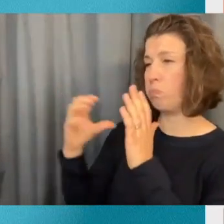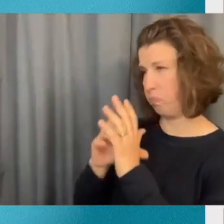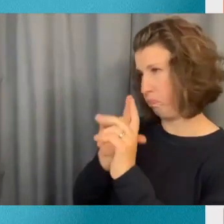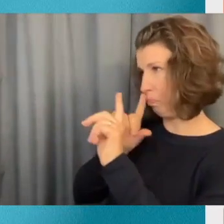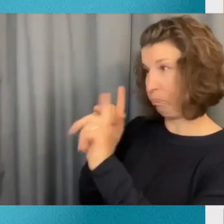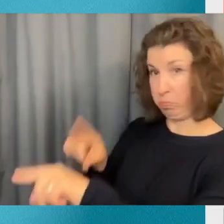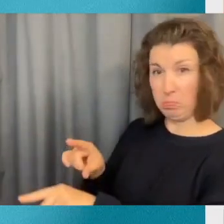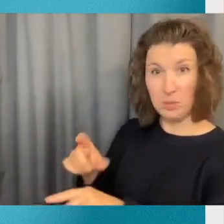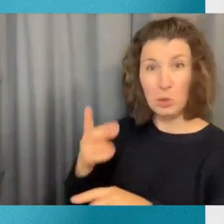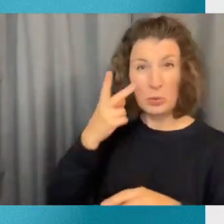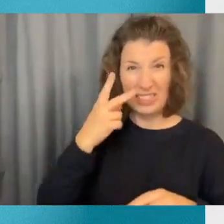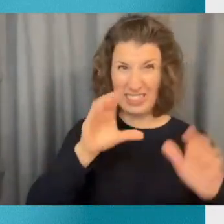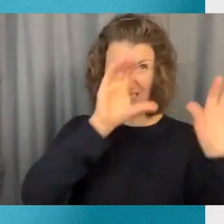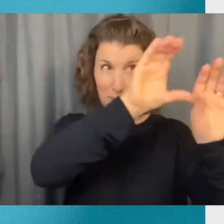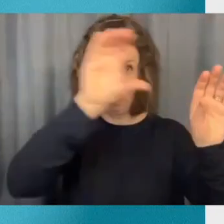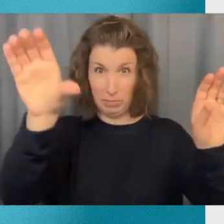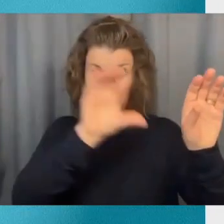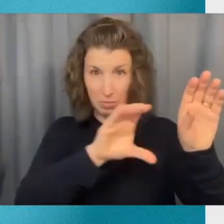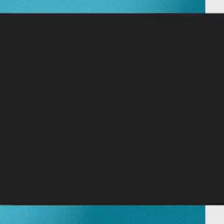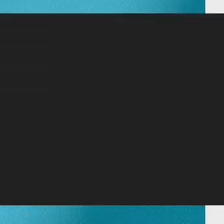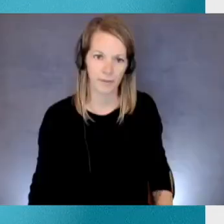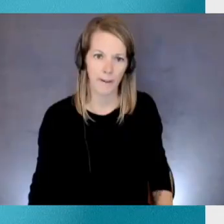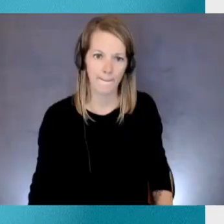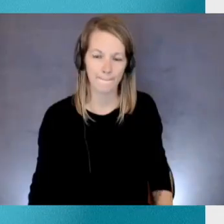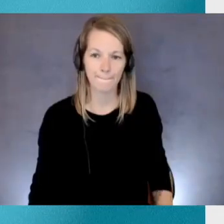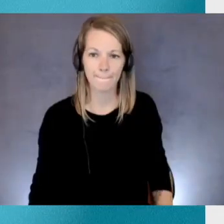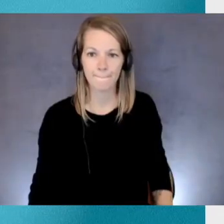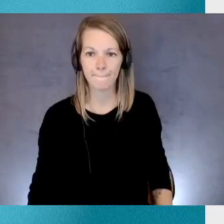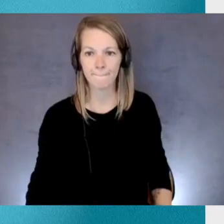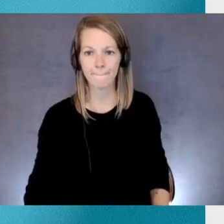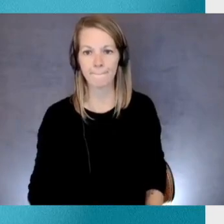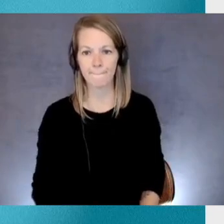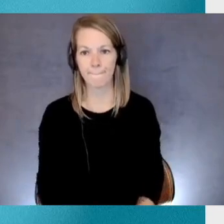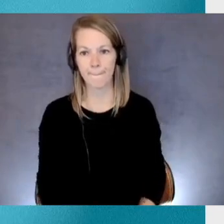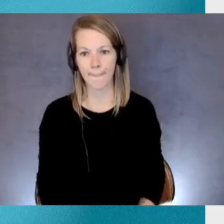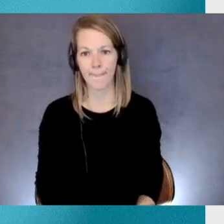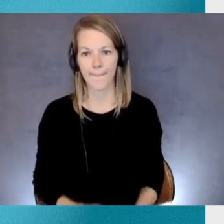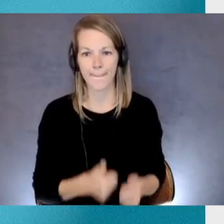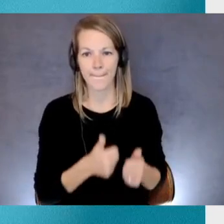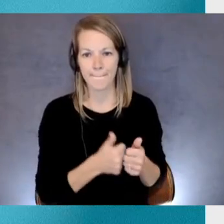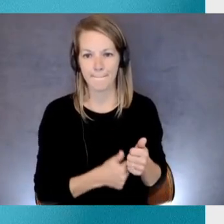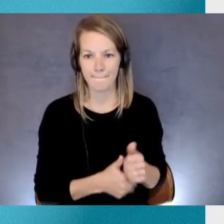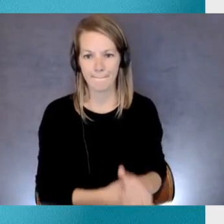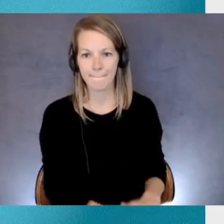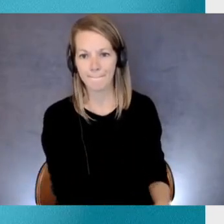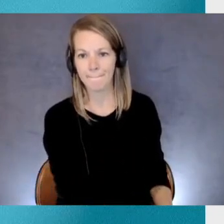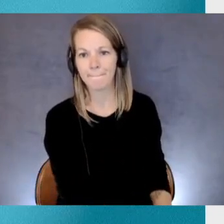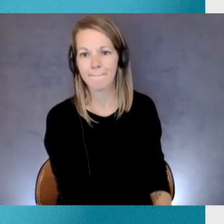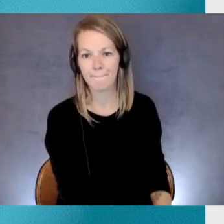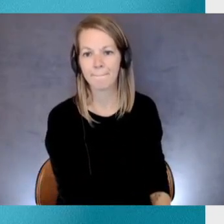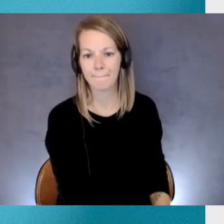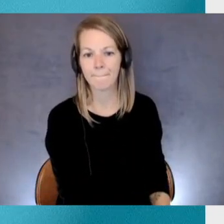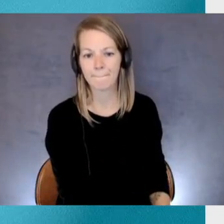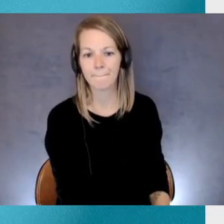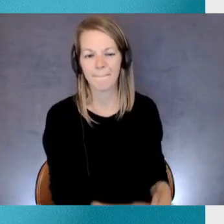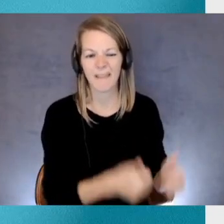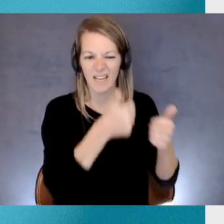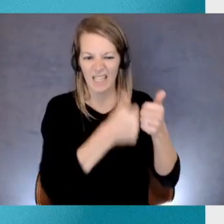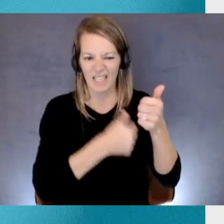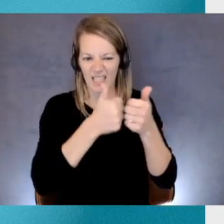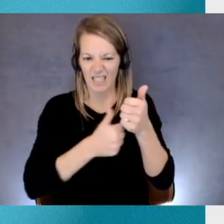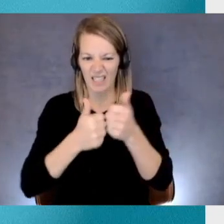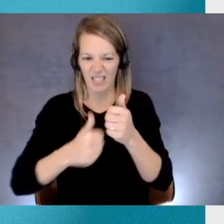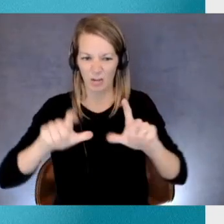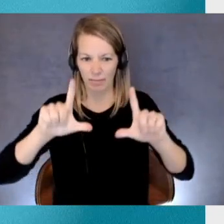Okay, so let's take this panel by panel. What I'd love for you to do in the chat is drop into the chat what you think perhaps